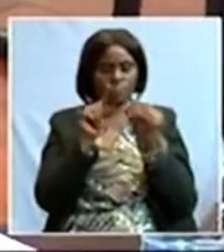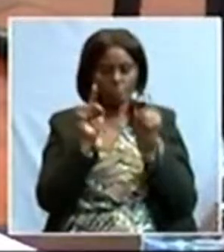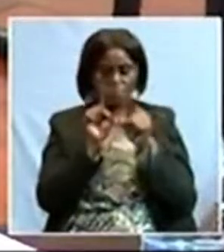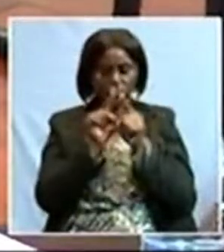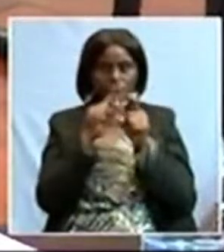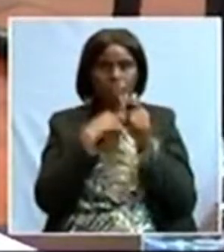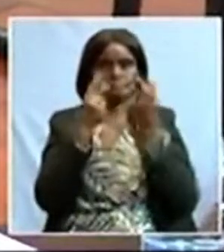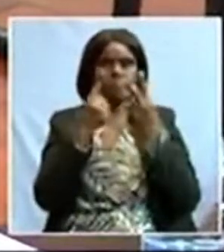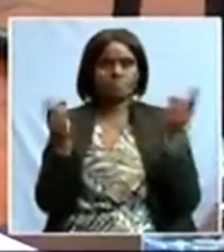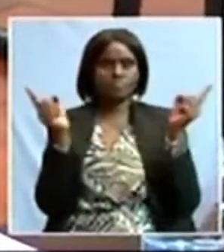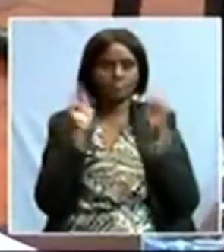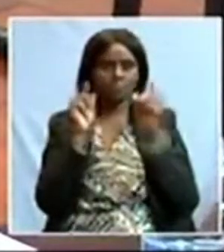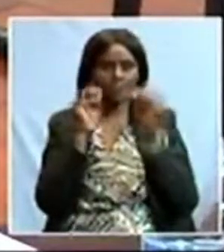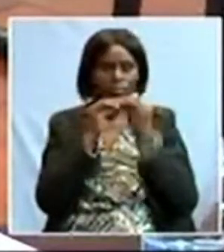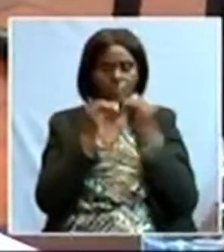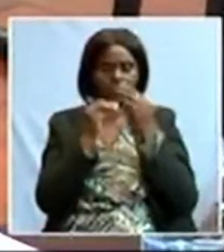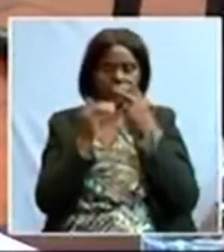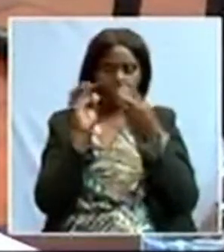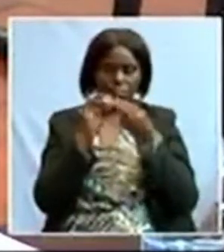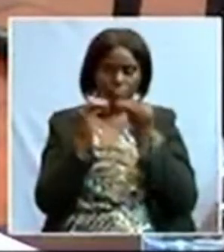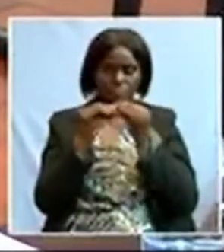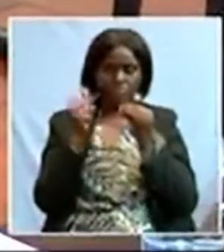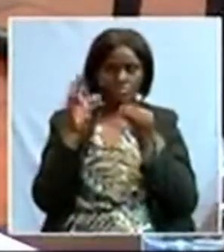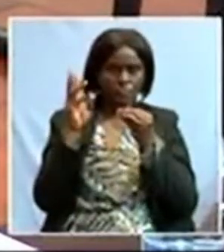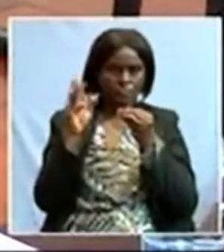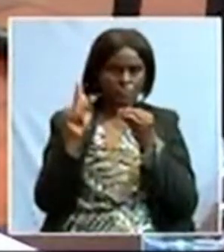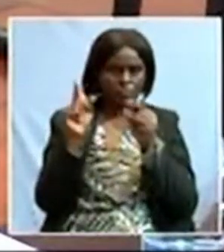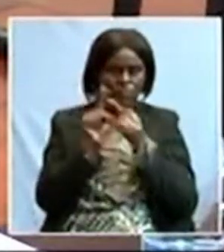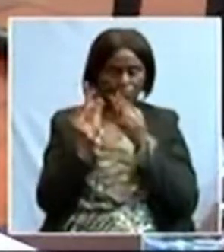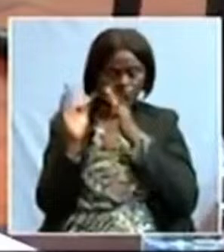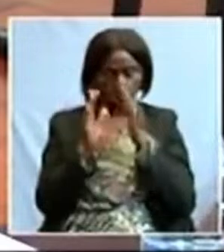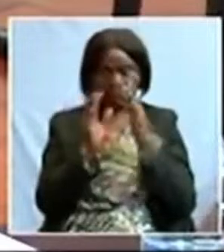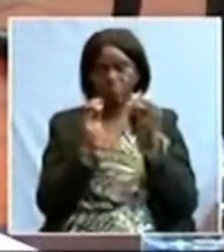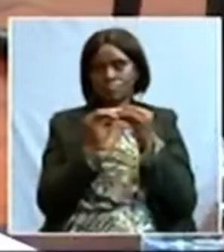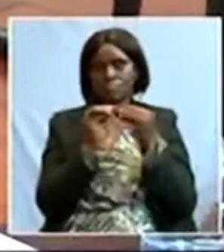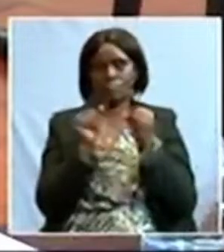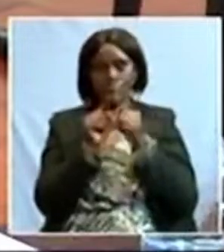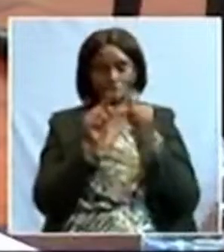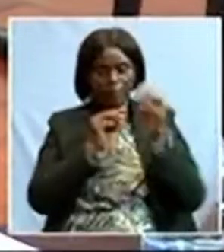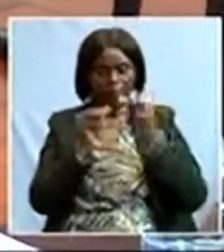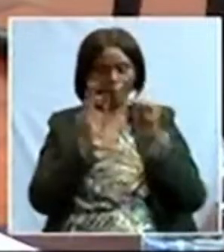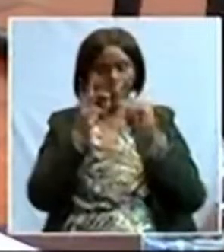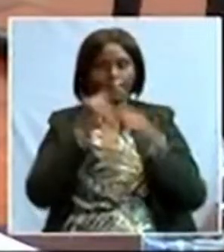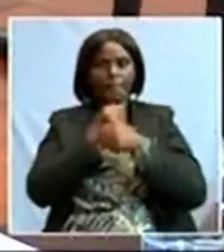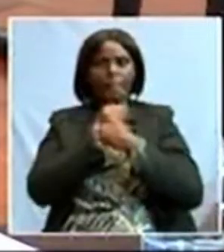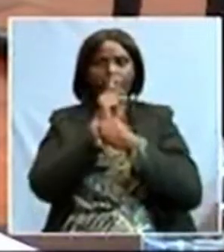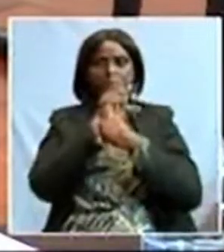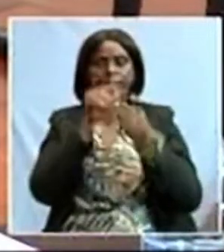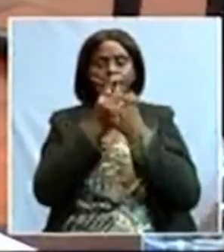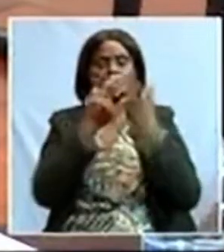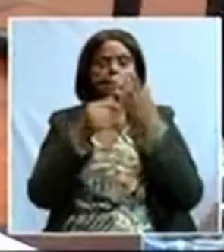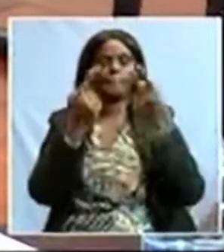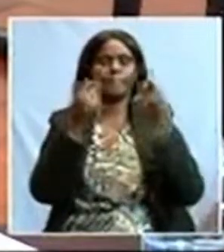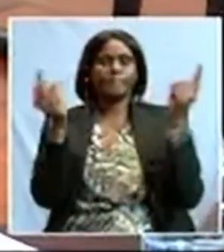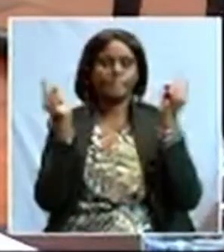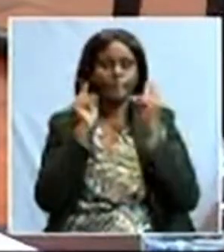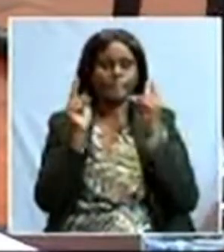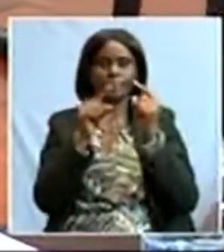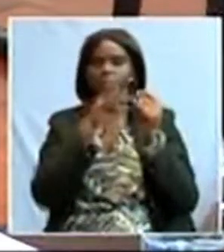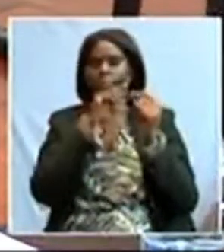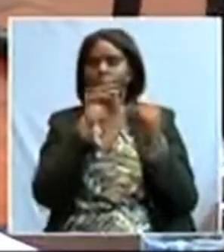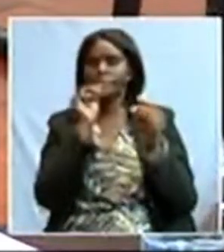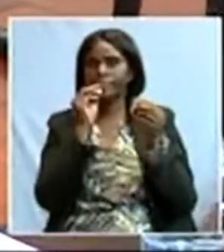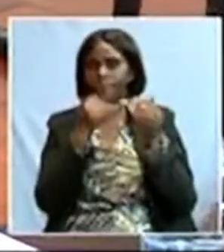been faced. See Appendix 16. Remedial measure. Management shall ensure that the fencing of the dump site is